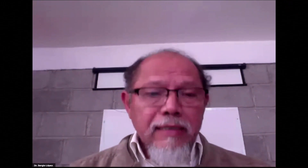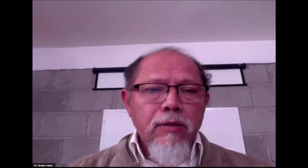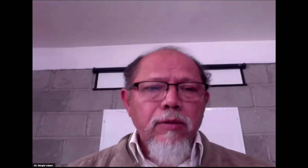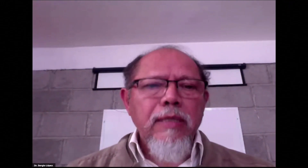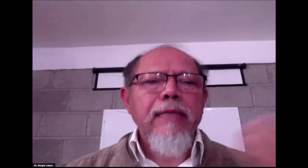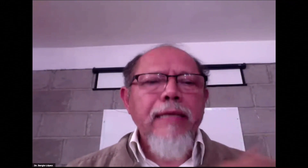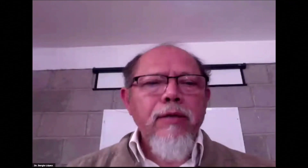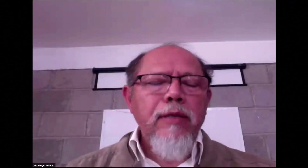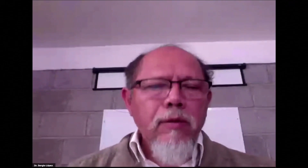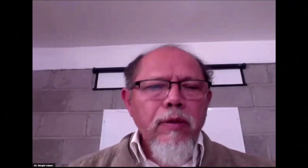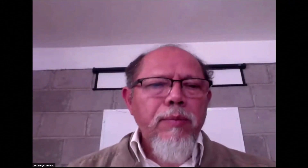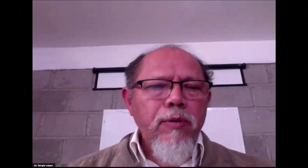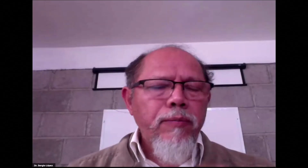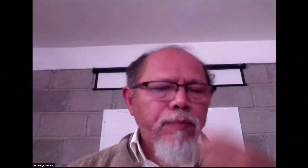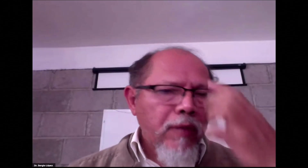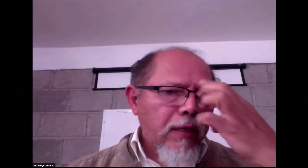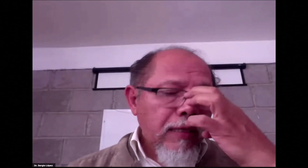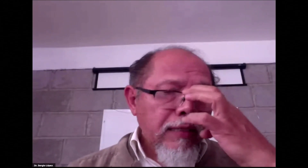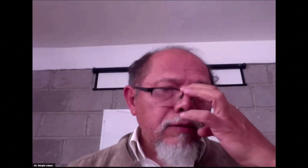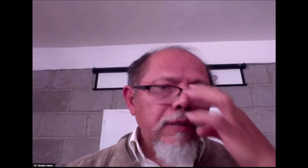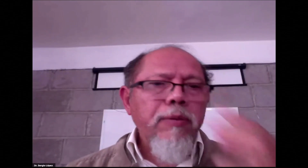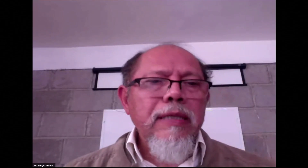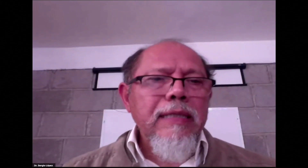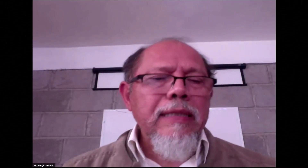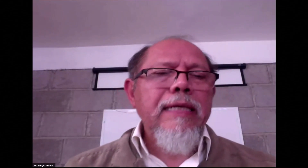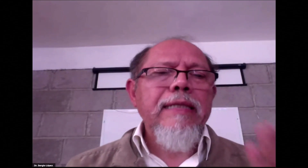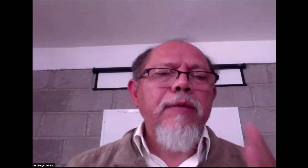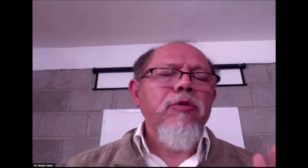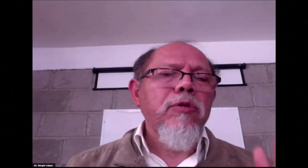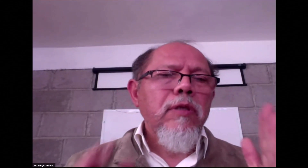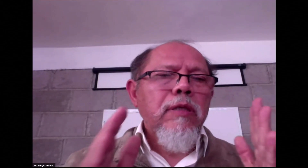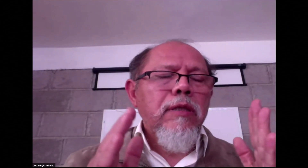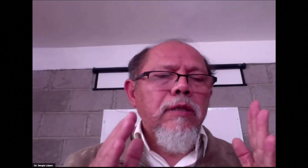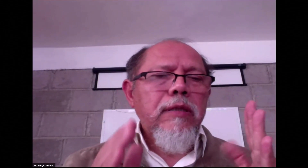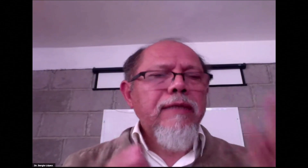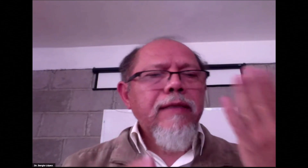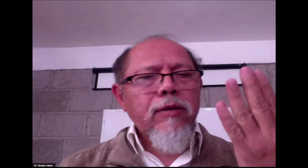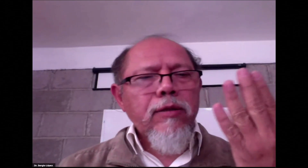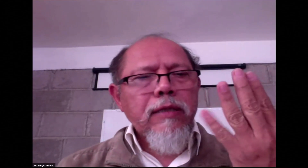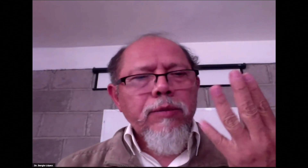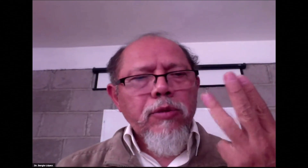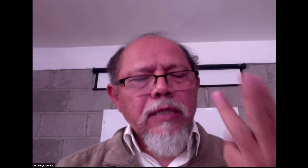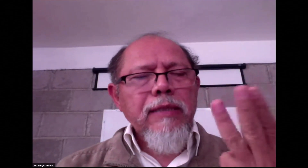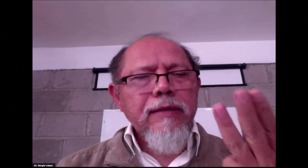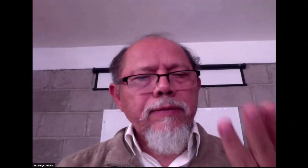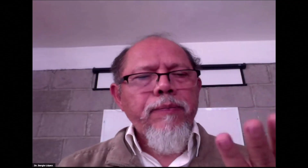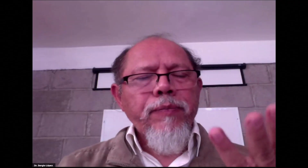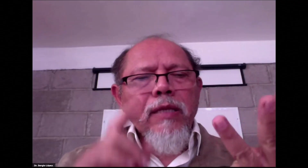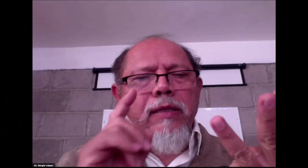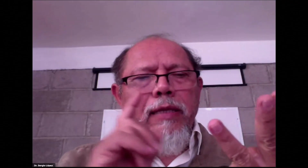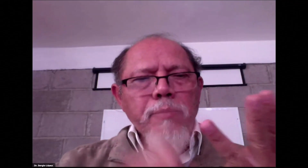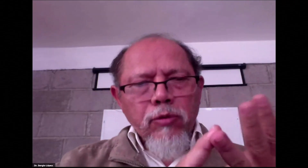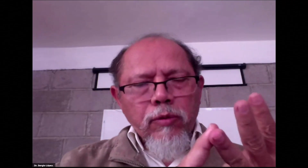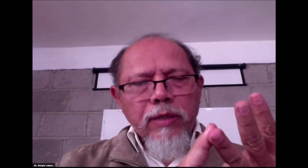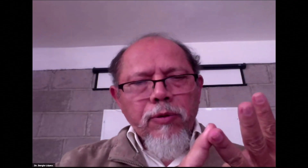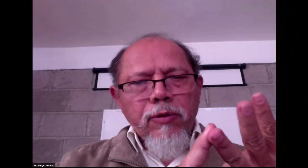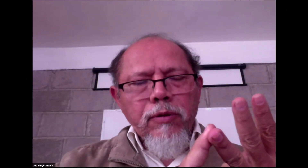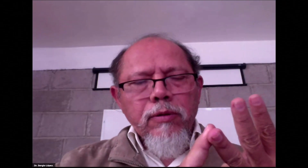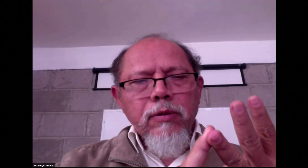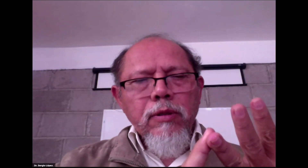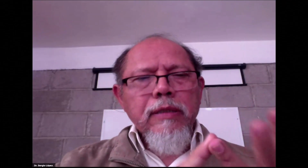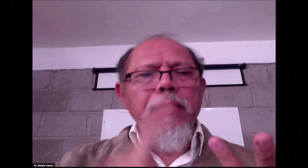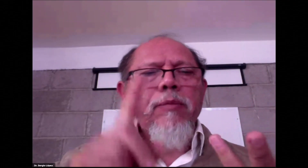I understand that this is an energetic process I have in my body, I need to understand that we have three important